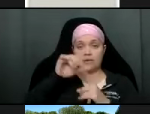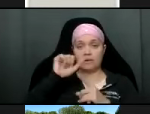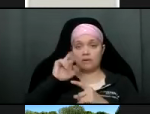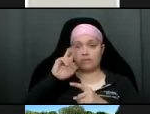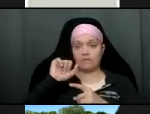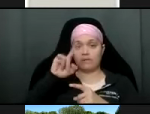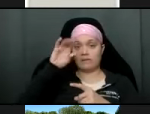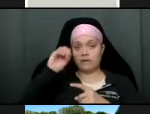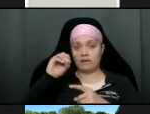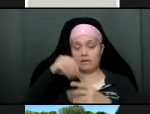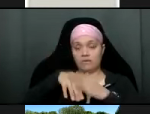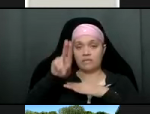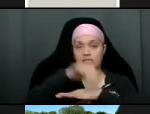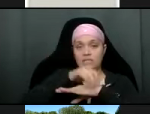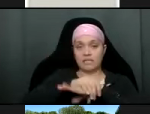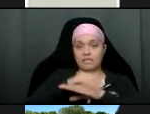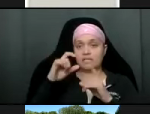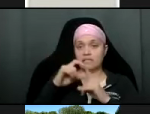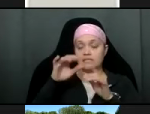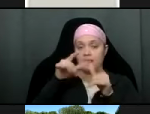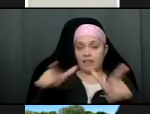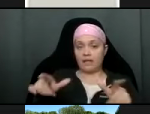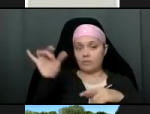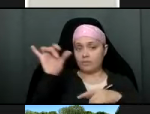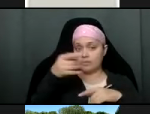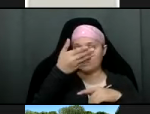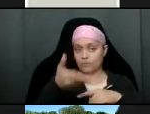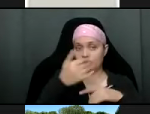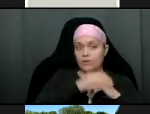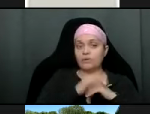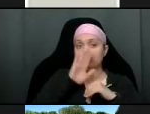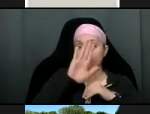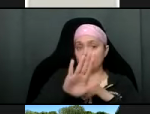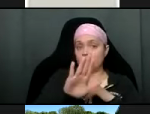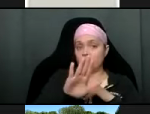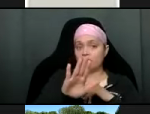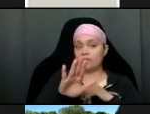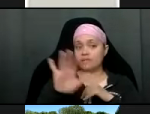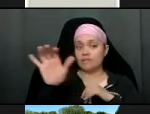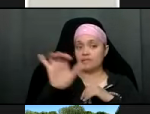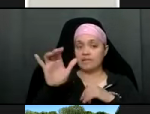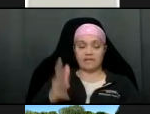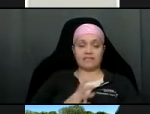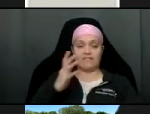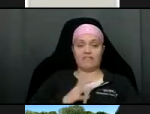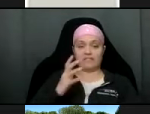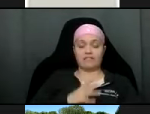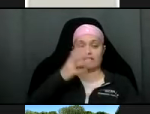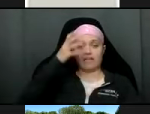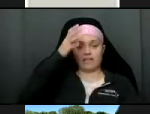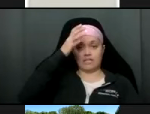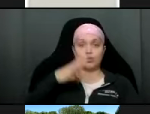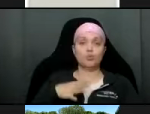avocado into the English language. All right, so he's this sort of sophisticated dude.